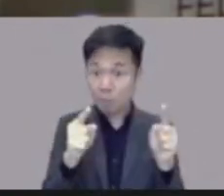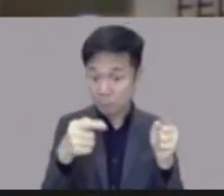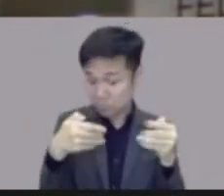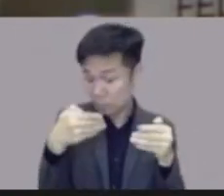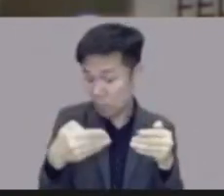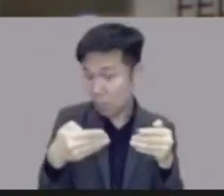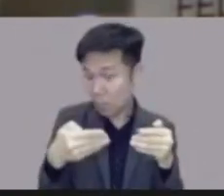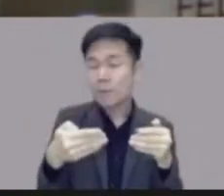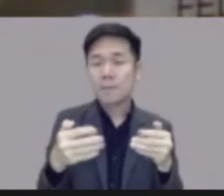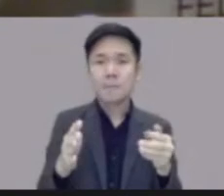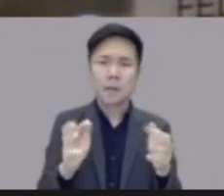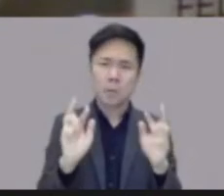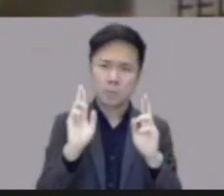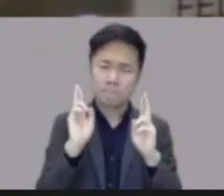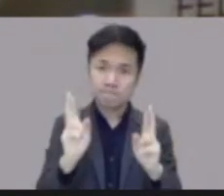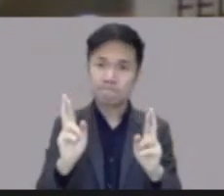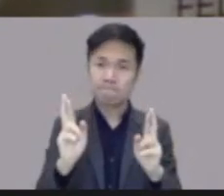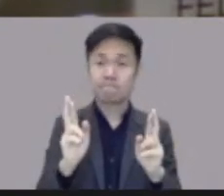foreign